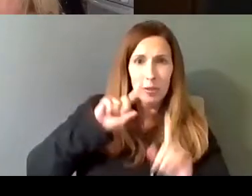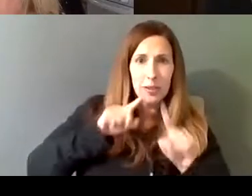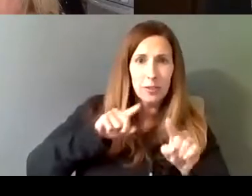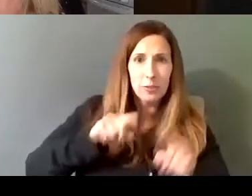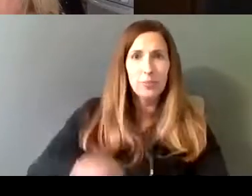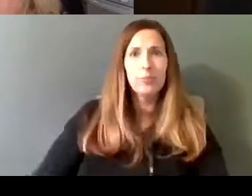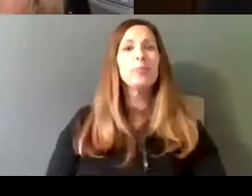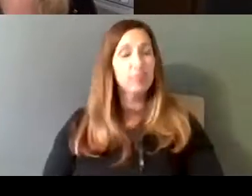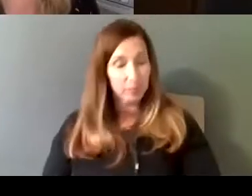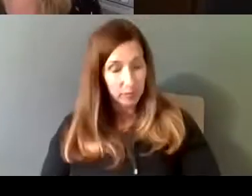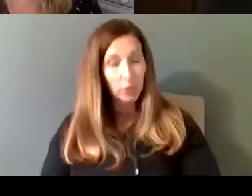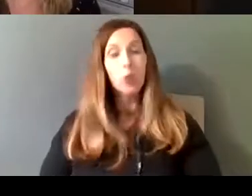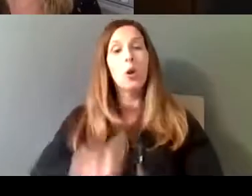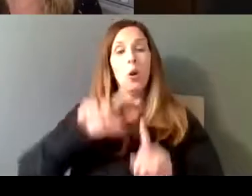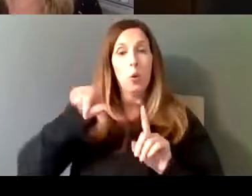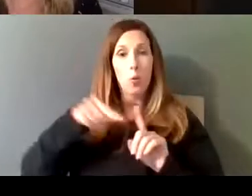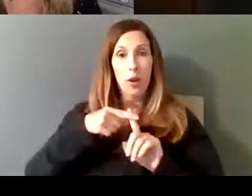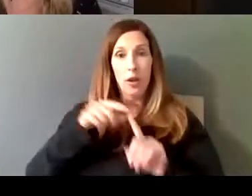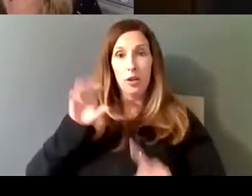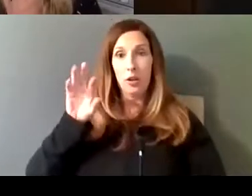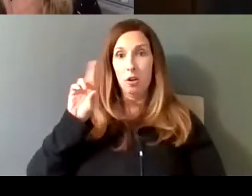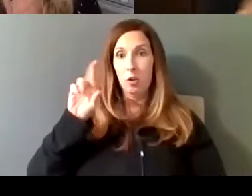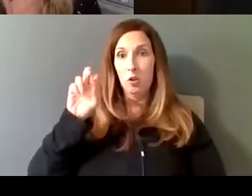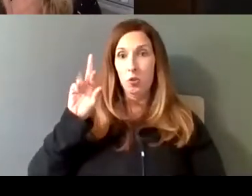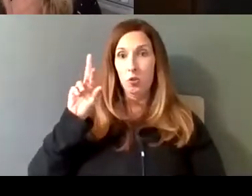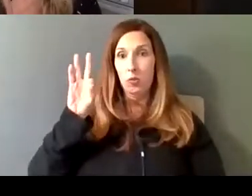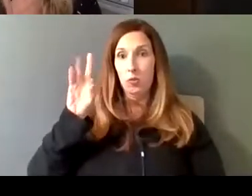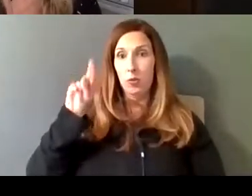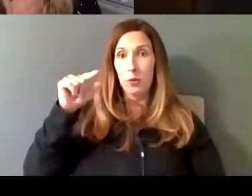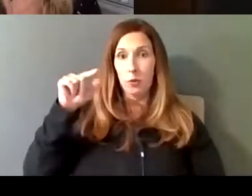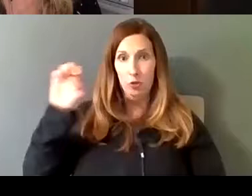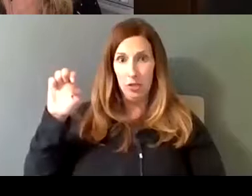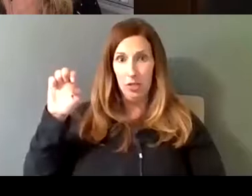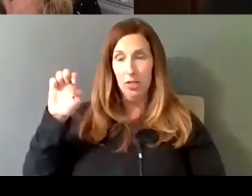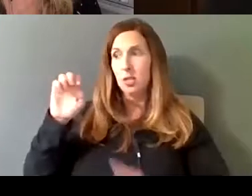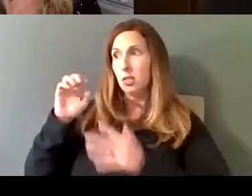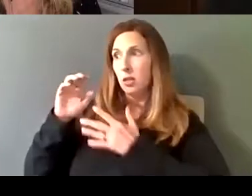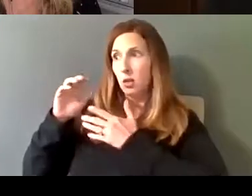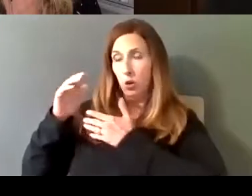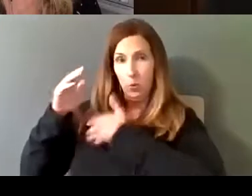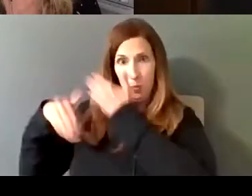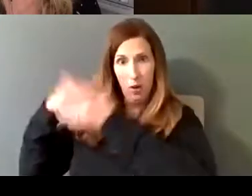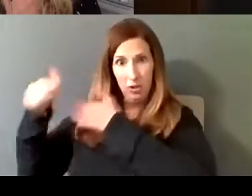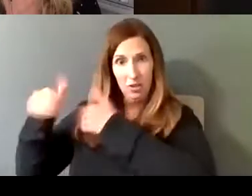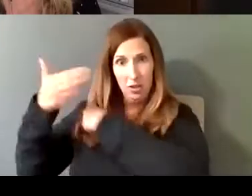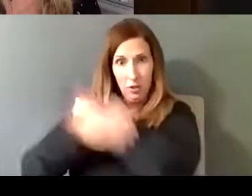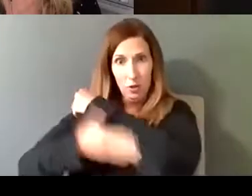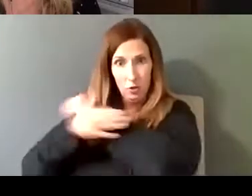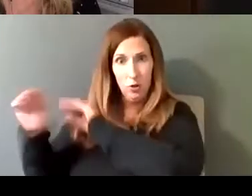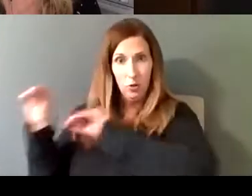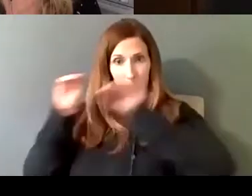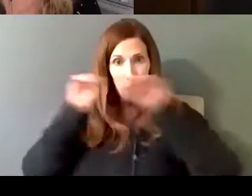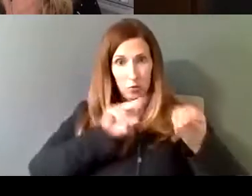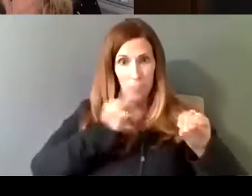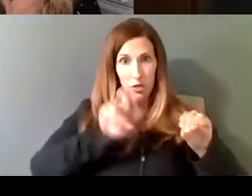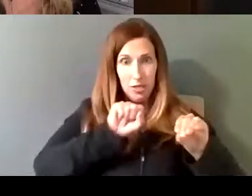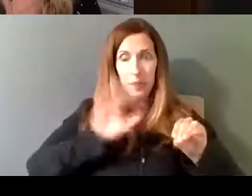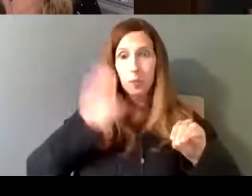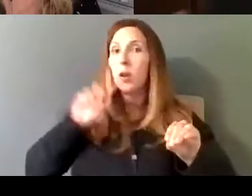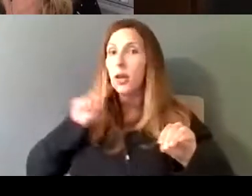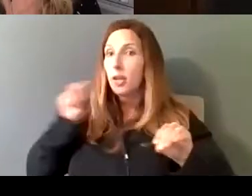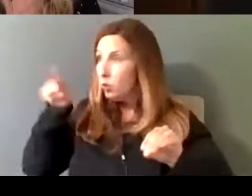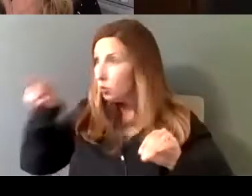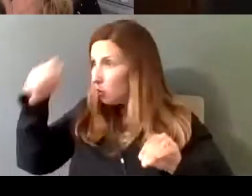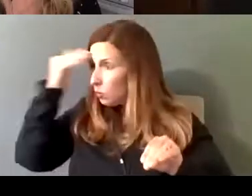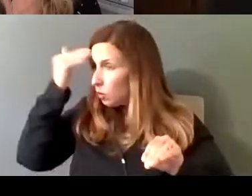Yeah, so when refugees go through the process overseas to come to the United States, they will be asked if they know someone in the United States or